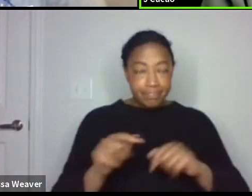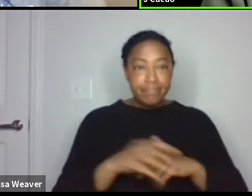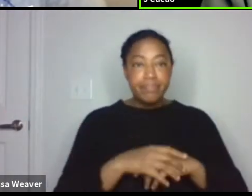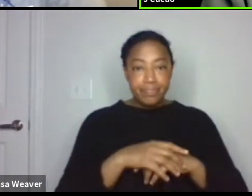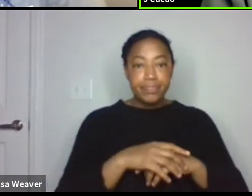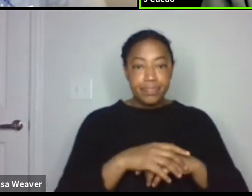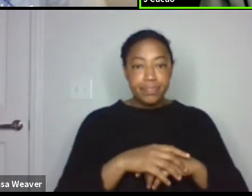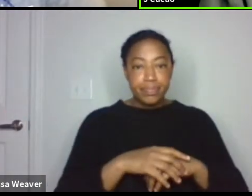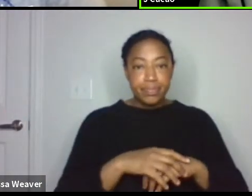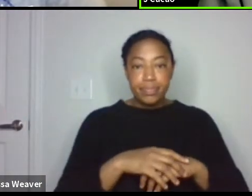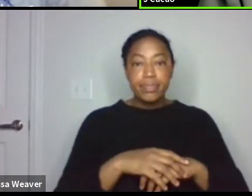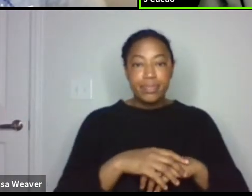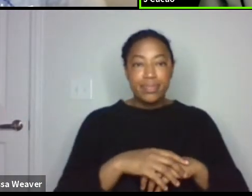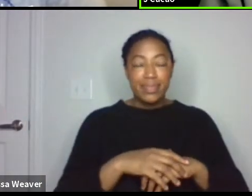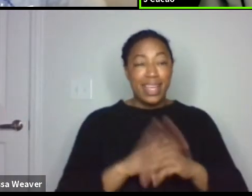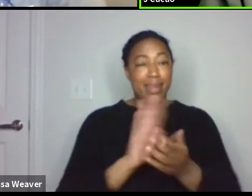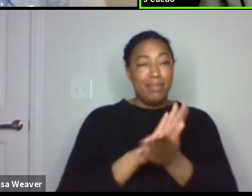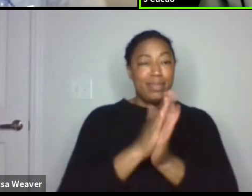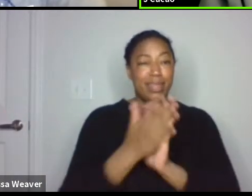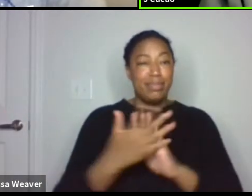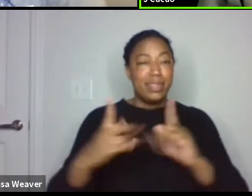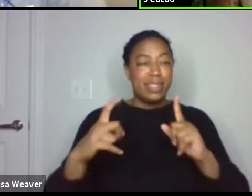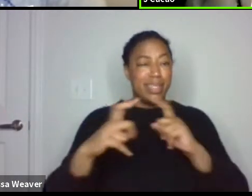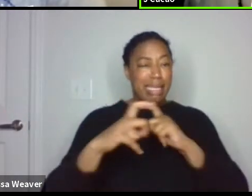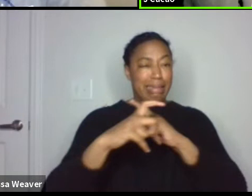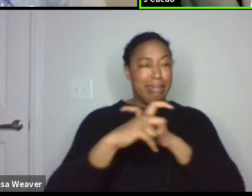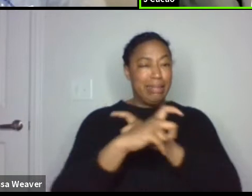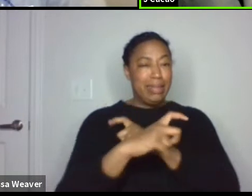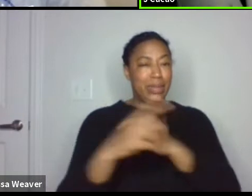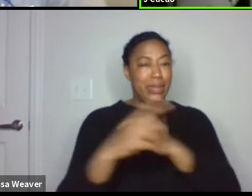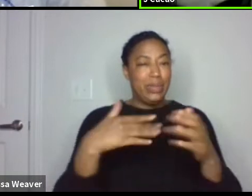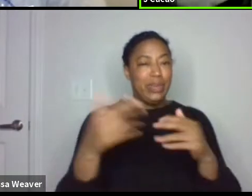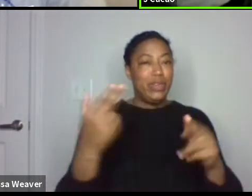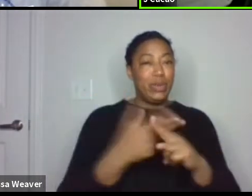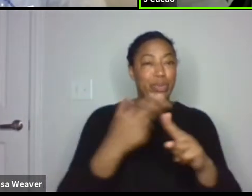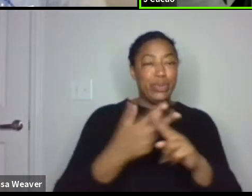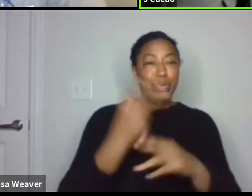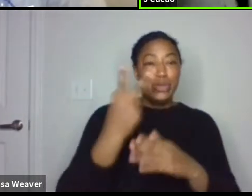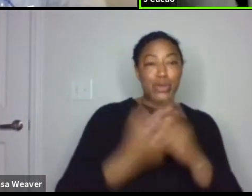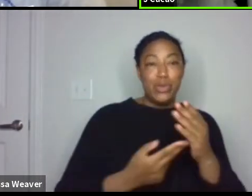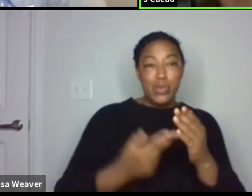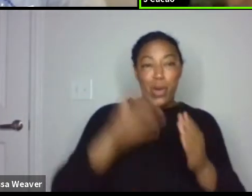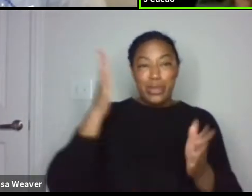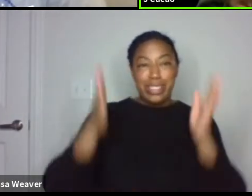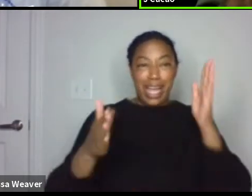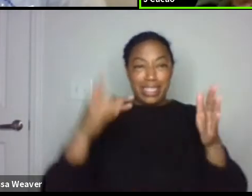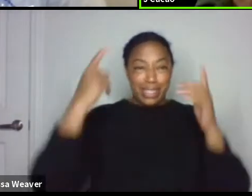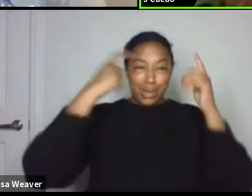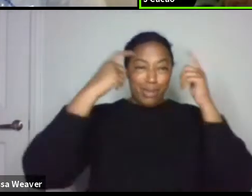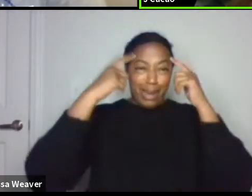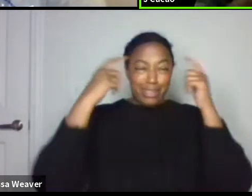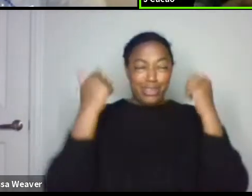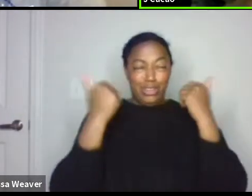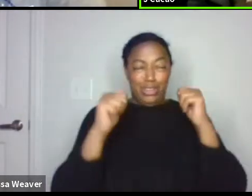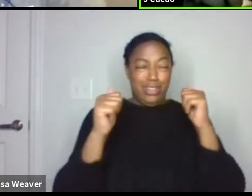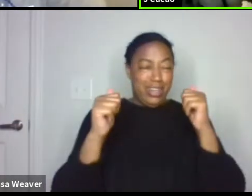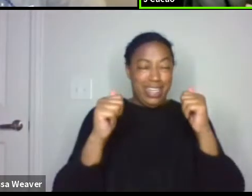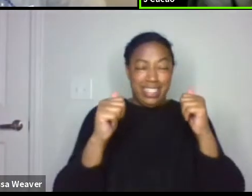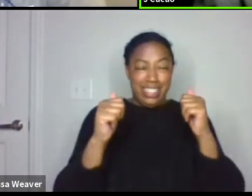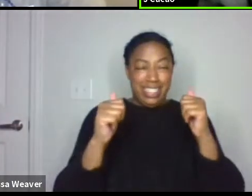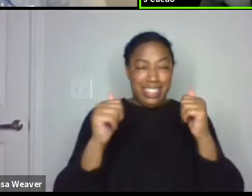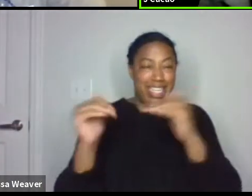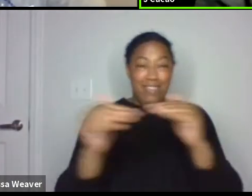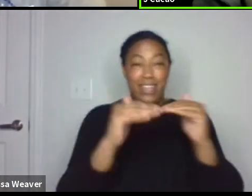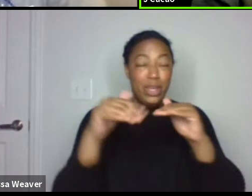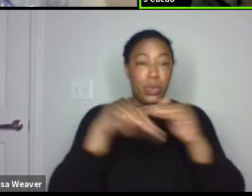And it gets complicated when you're kind of using both sides of your brain to give equal access to